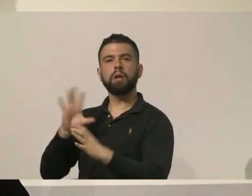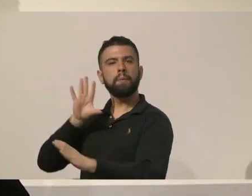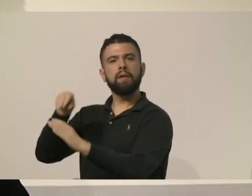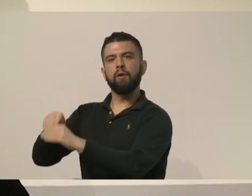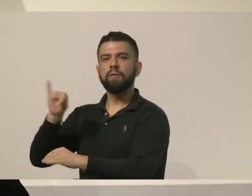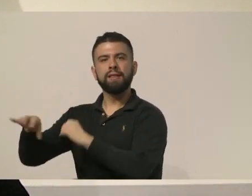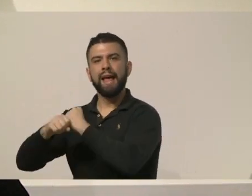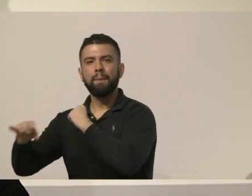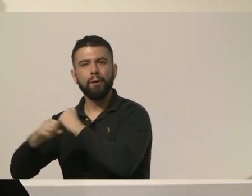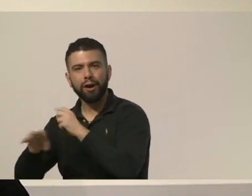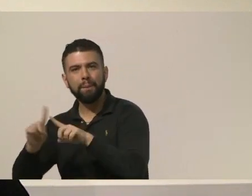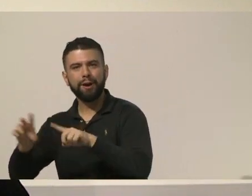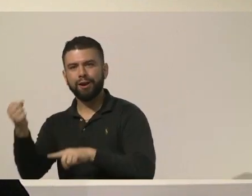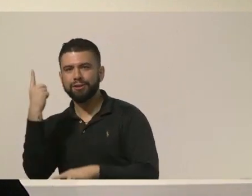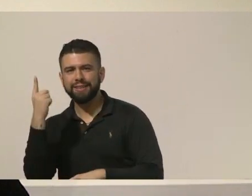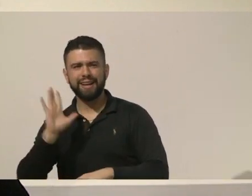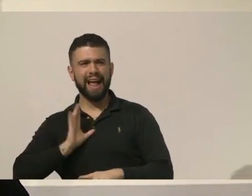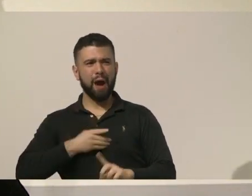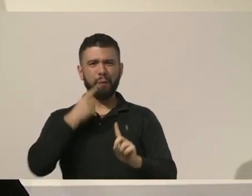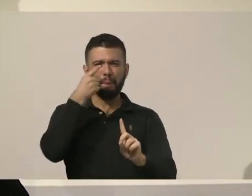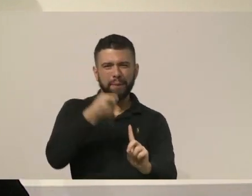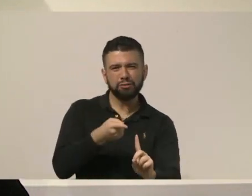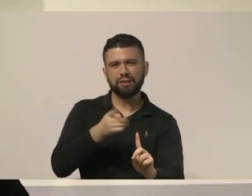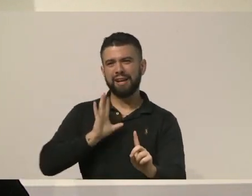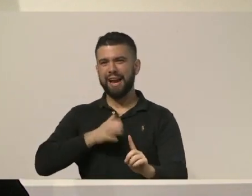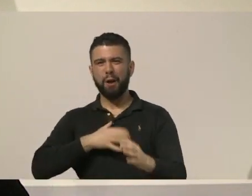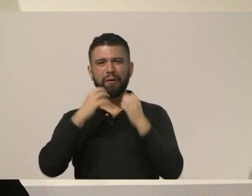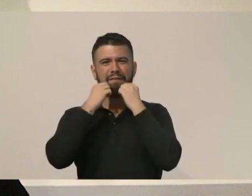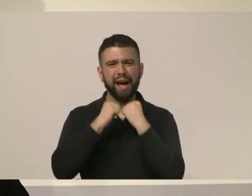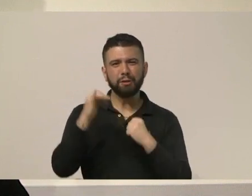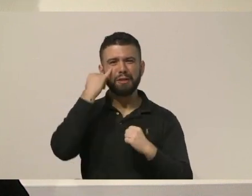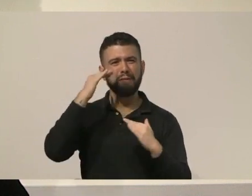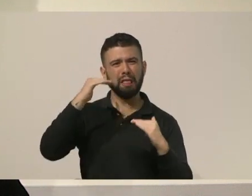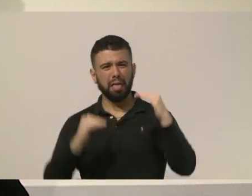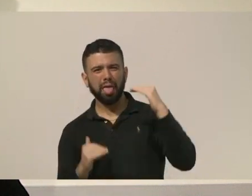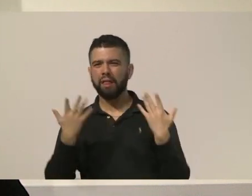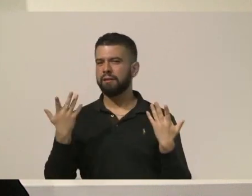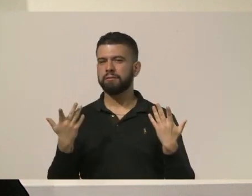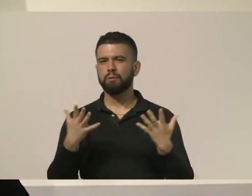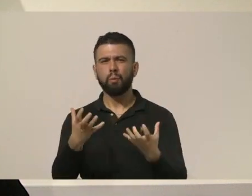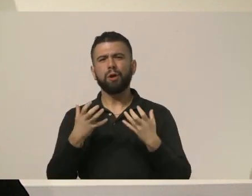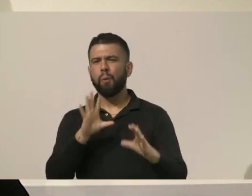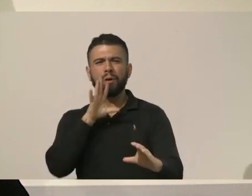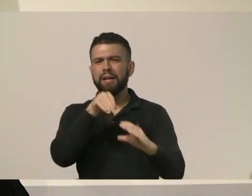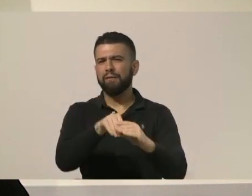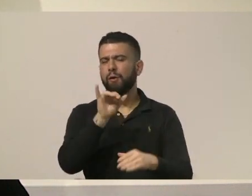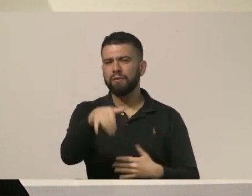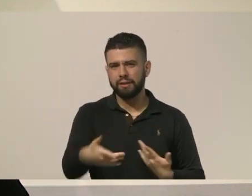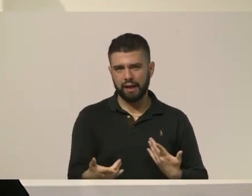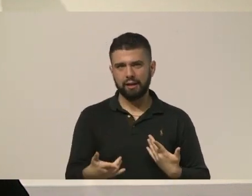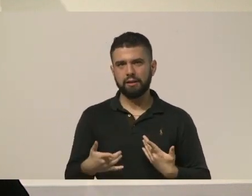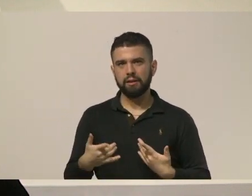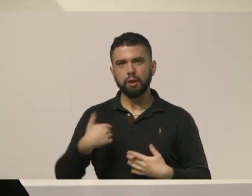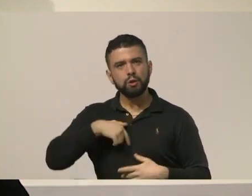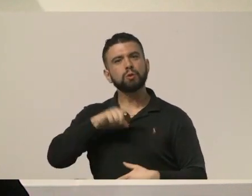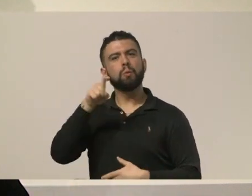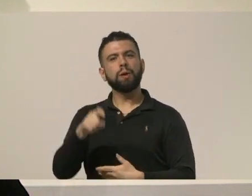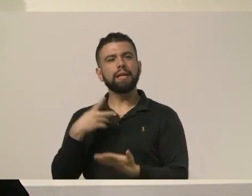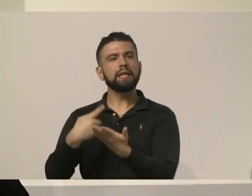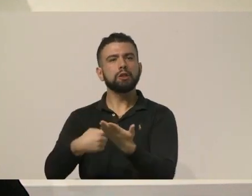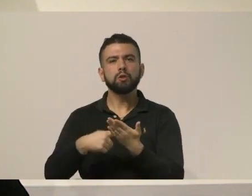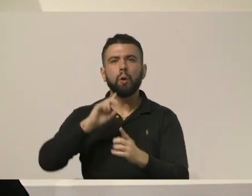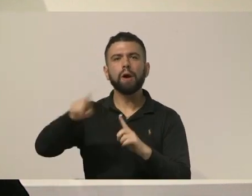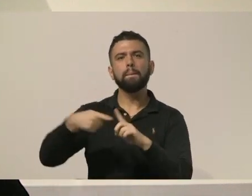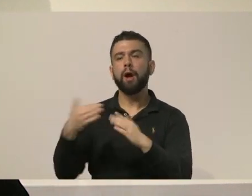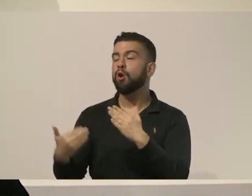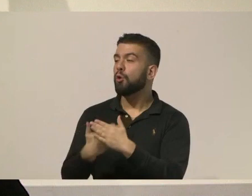if it's not consistent with our mission and our values, then it's something that we probably don't want to pursue. And I think so those conversations about new markets,